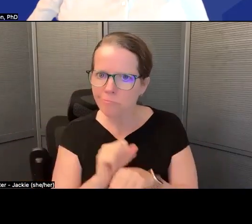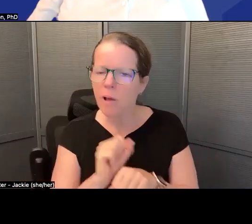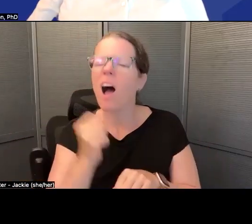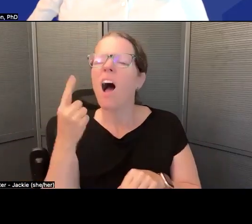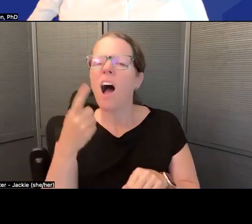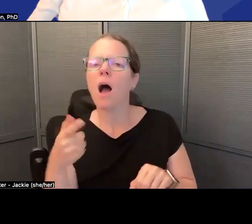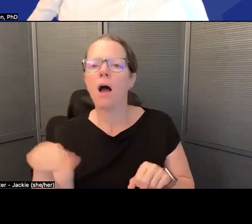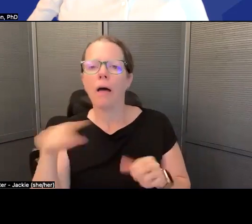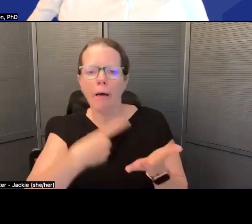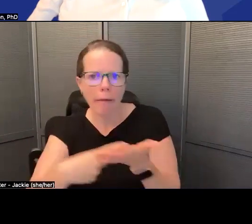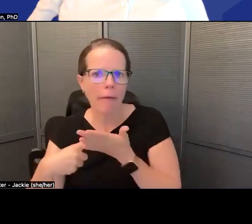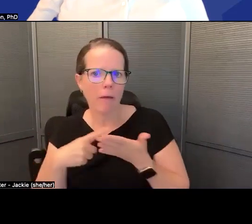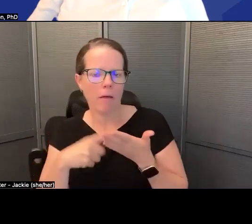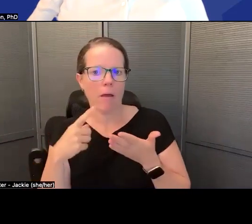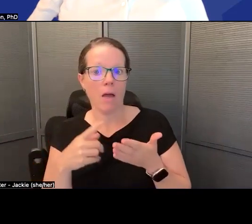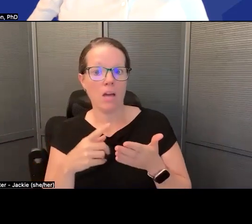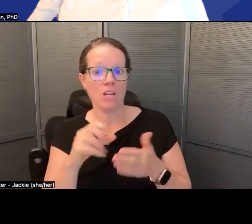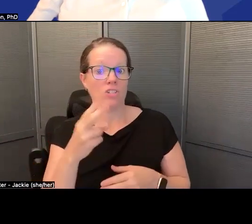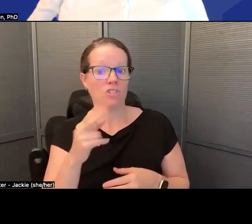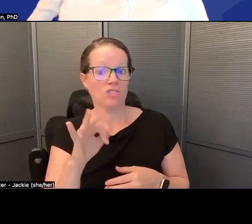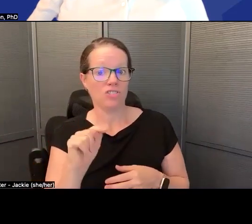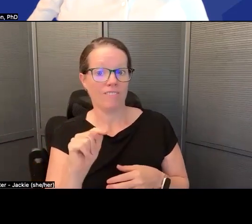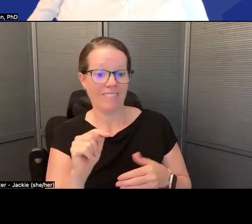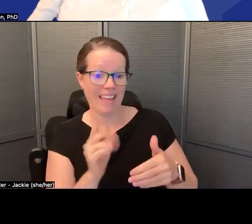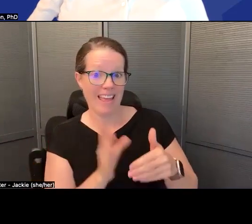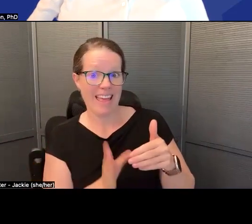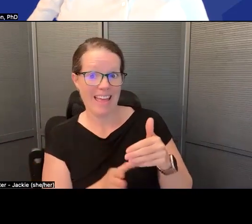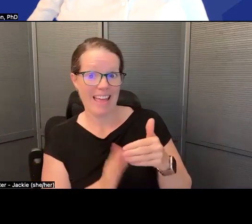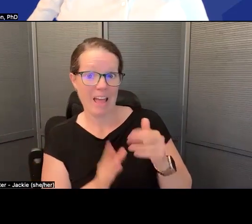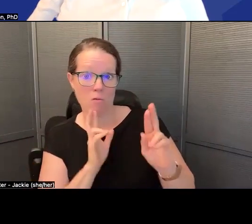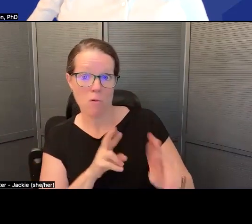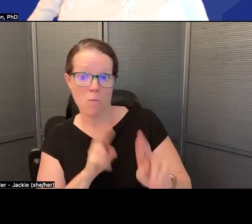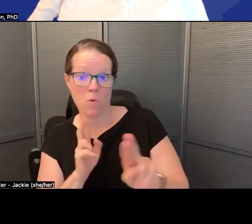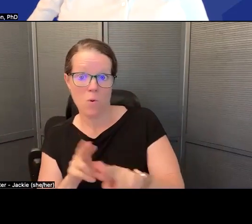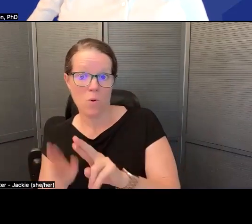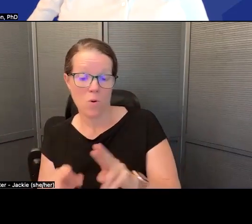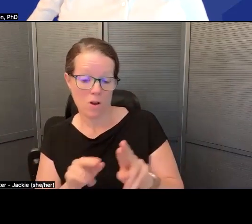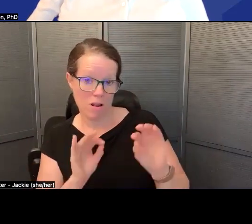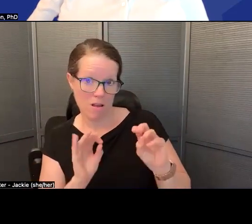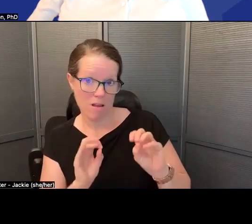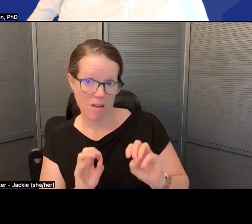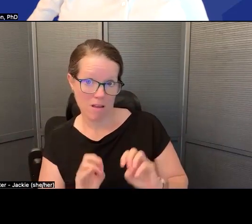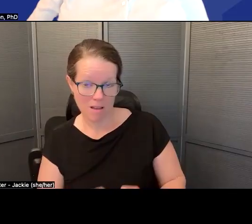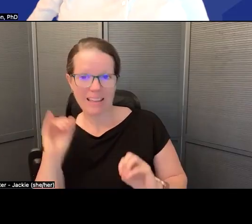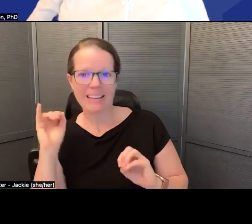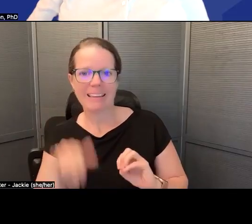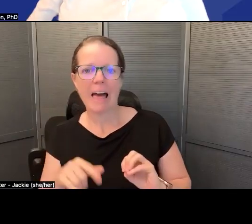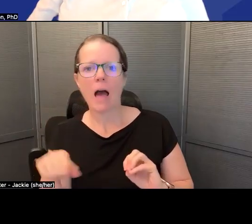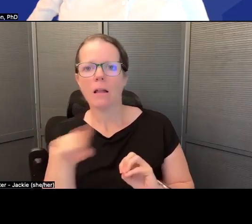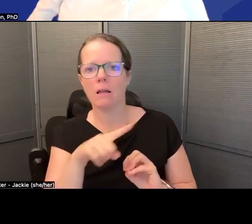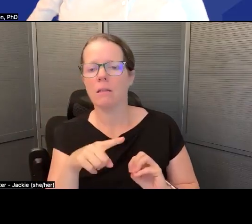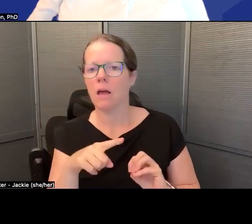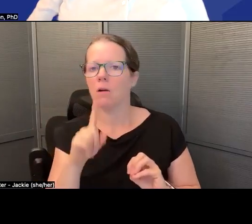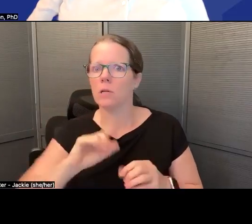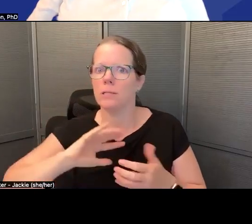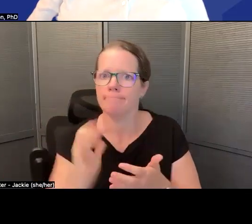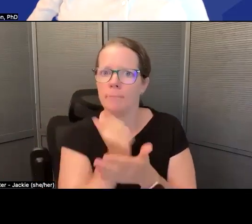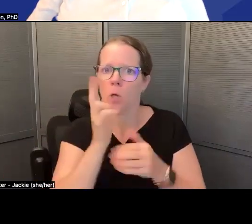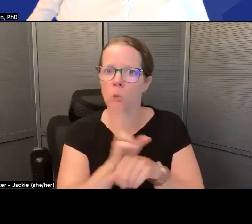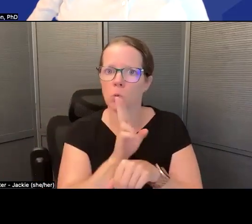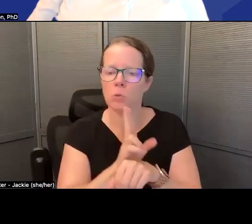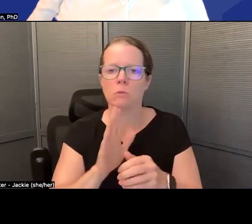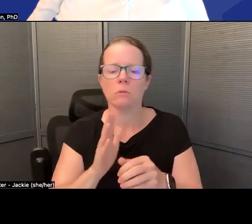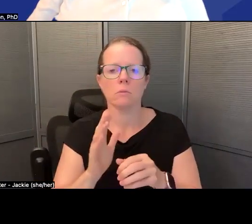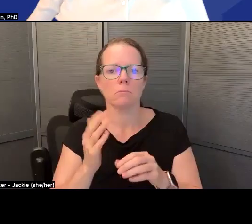how that has been an improvement of communication between clinical staff and mental health workers. Some